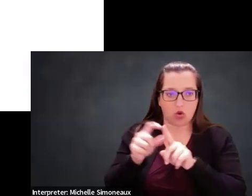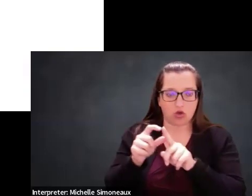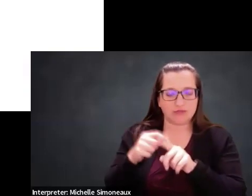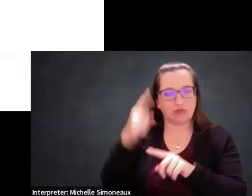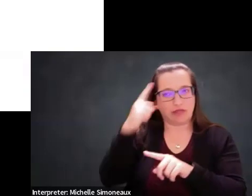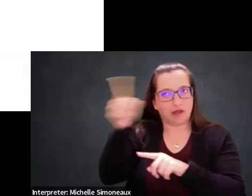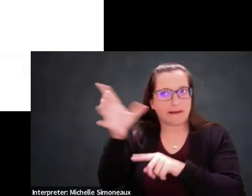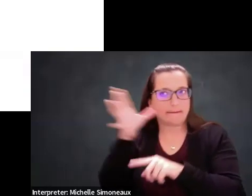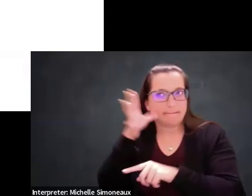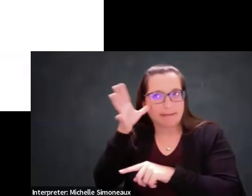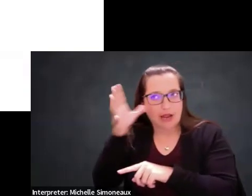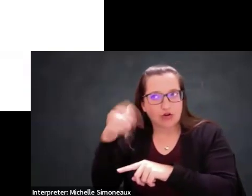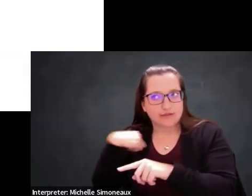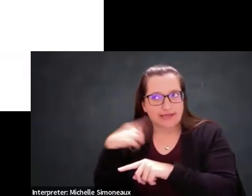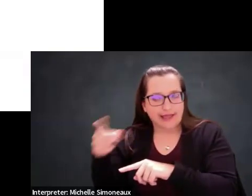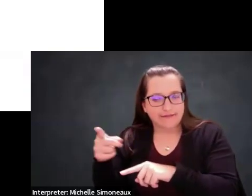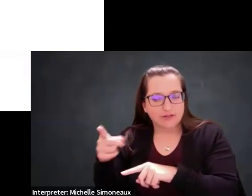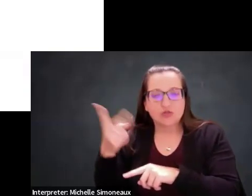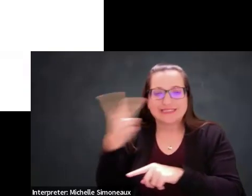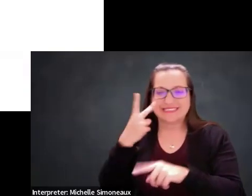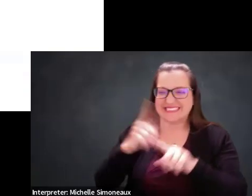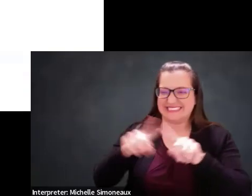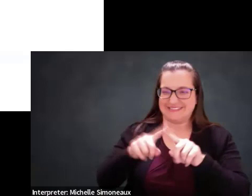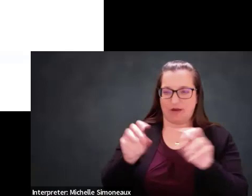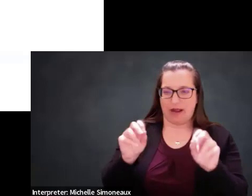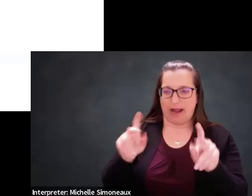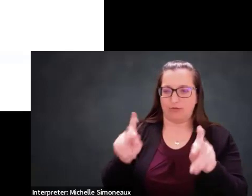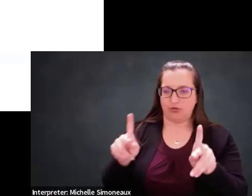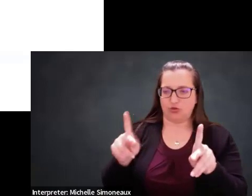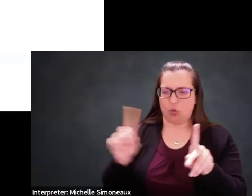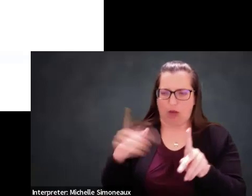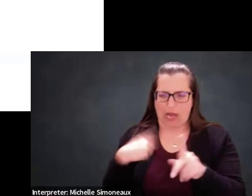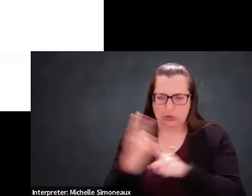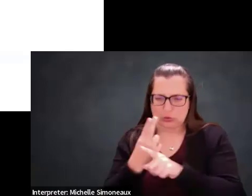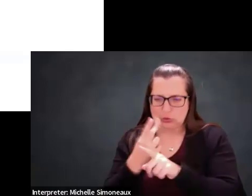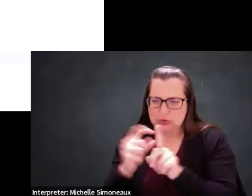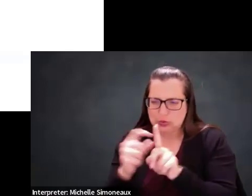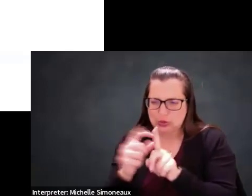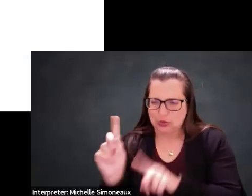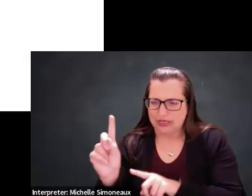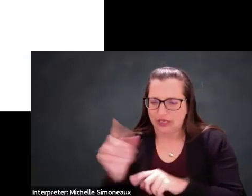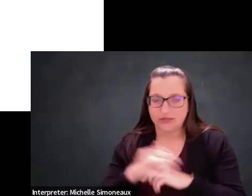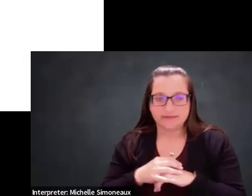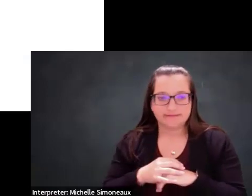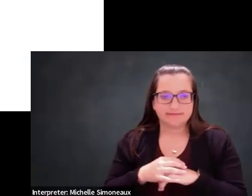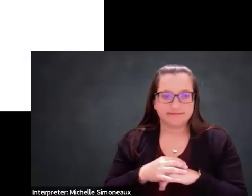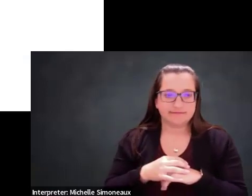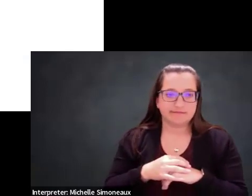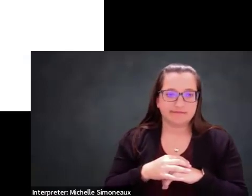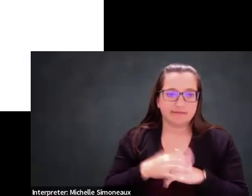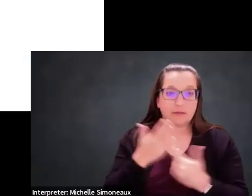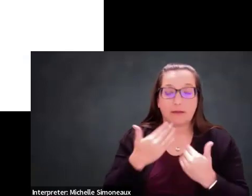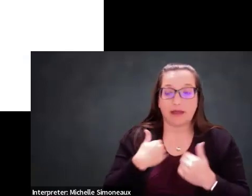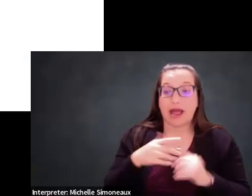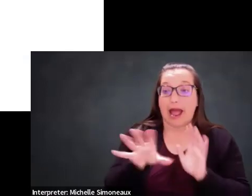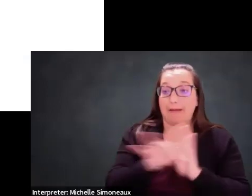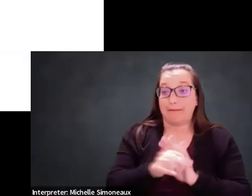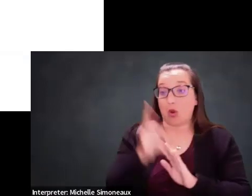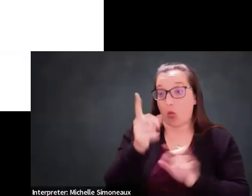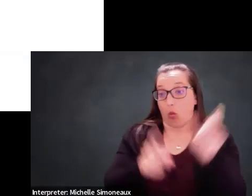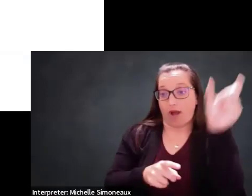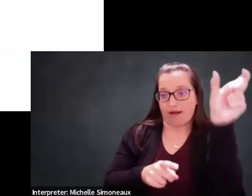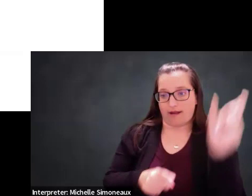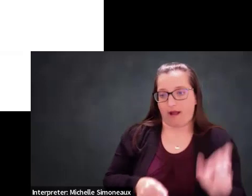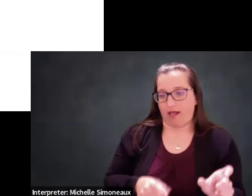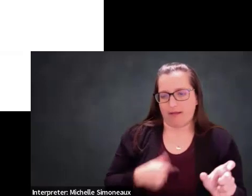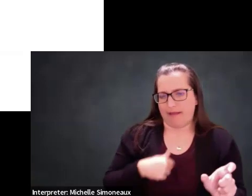parents have lots of opportunities to see how they can be using the words. So typically, um, I do pick like one column, I'm not going to send all